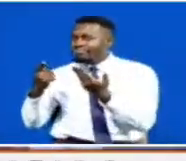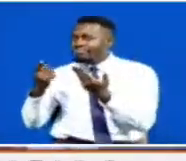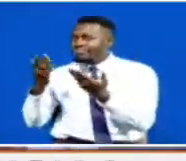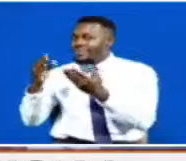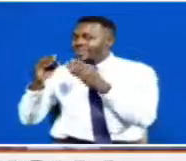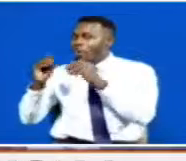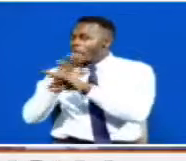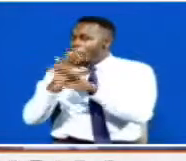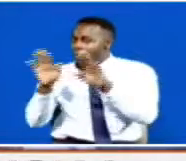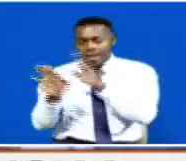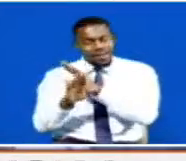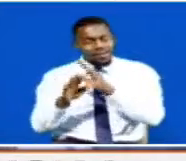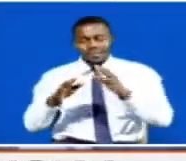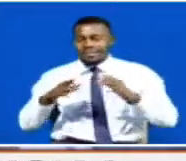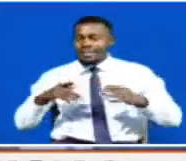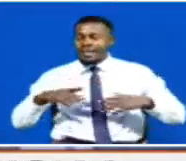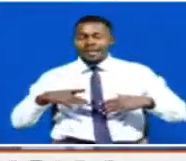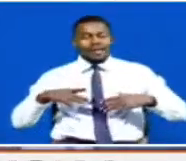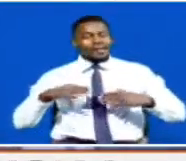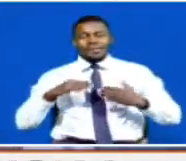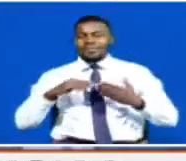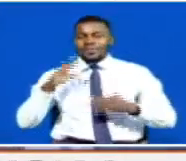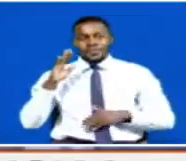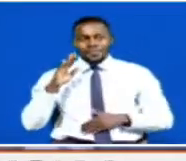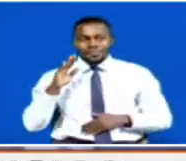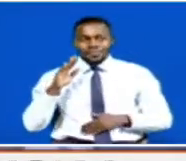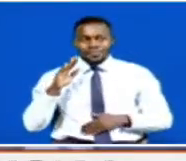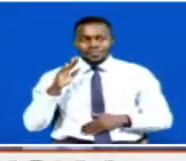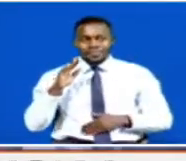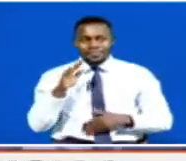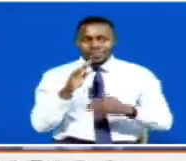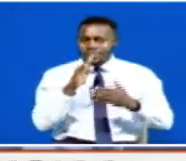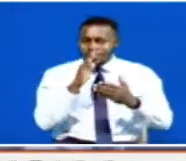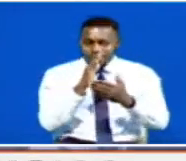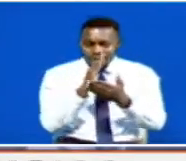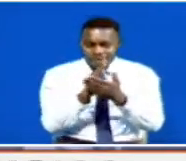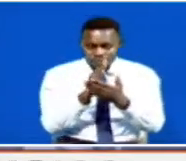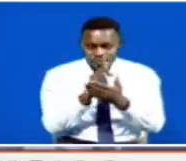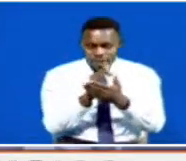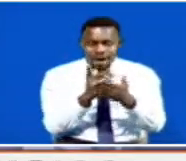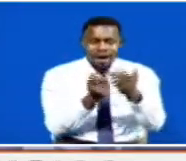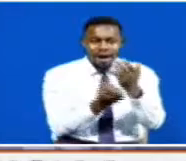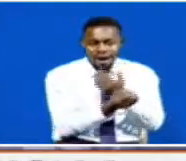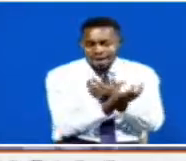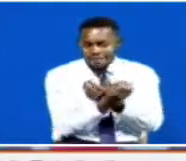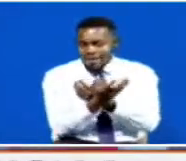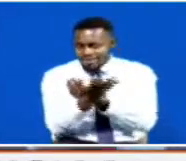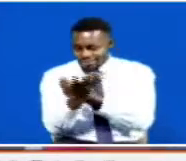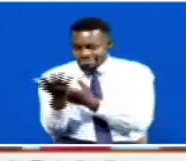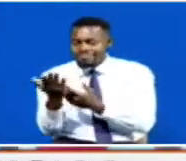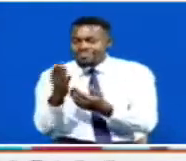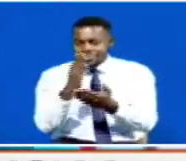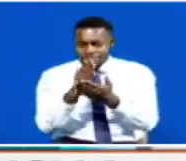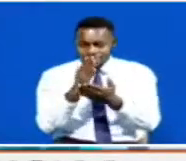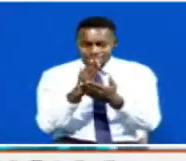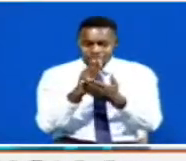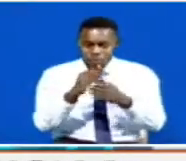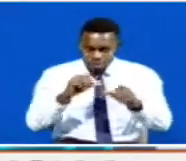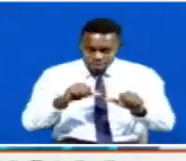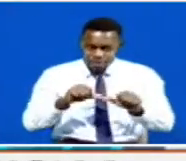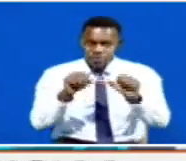kedekede. You've qualified and our statement which says on earth we rise is indeed correct. Neema is my